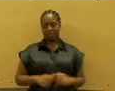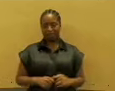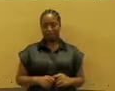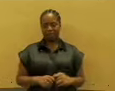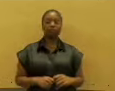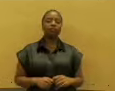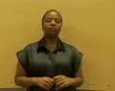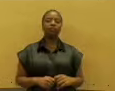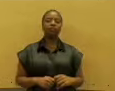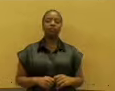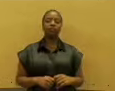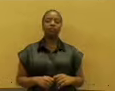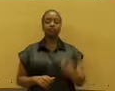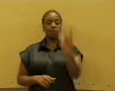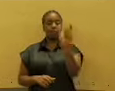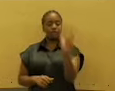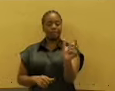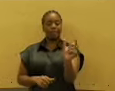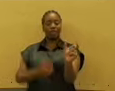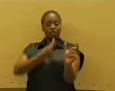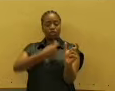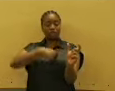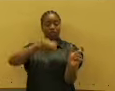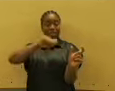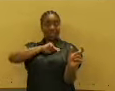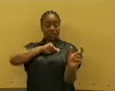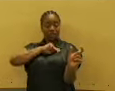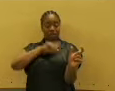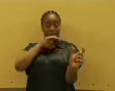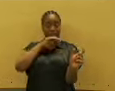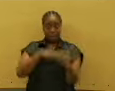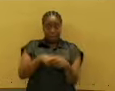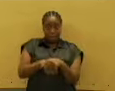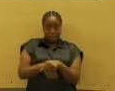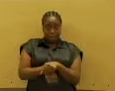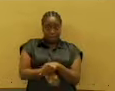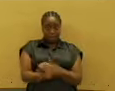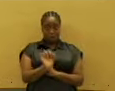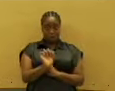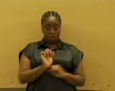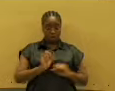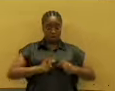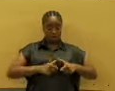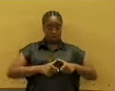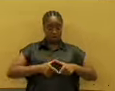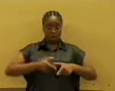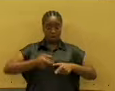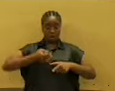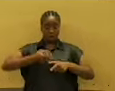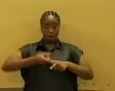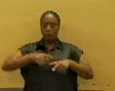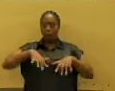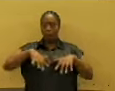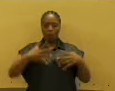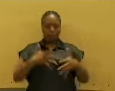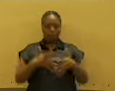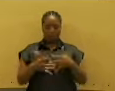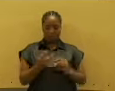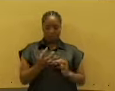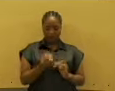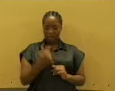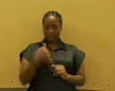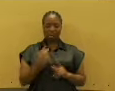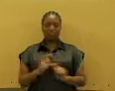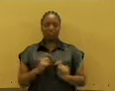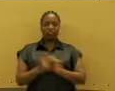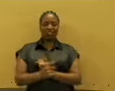And then also transgender is a term for people who have a gender identity and often a gender expression that's different to the sex and assumed